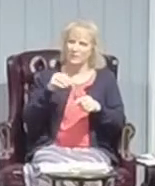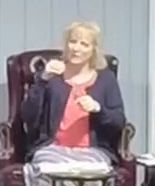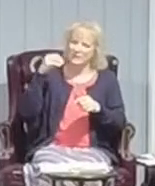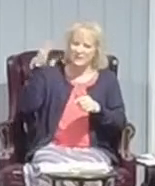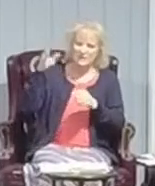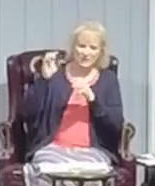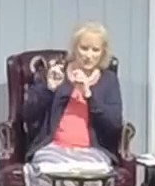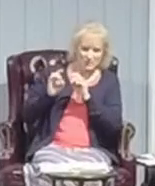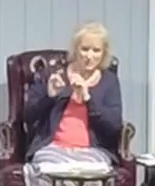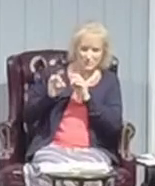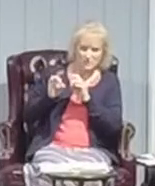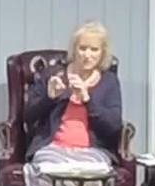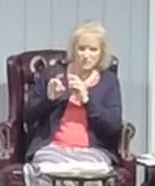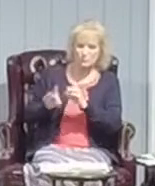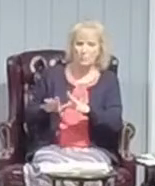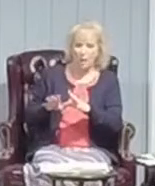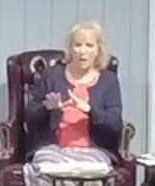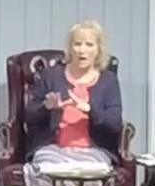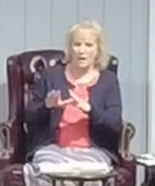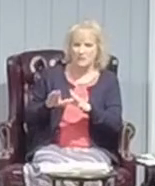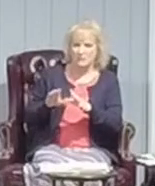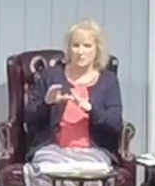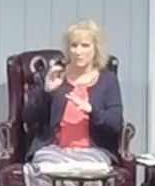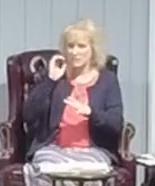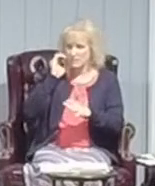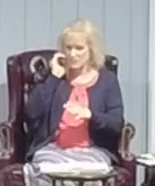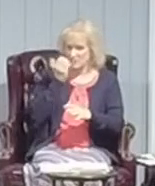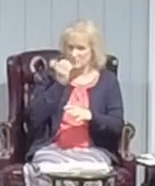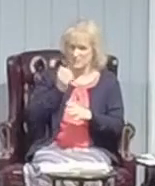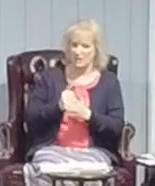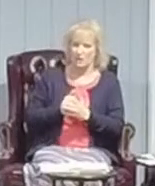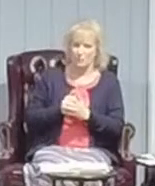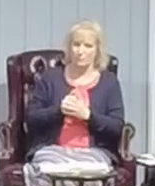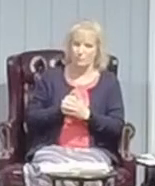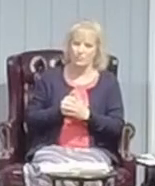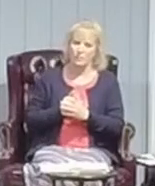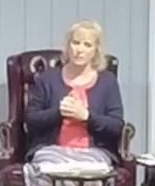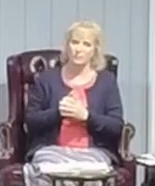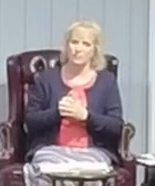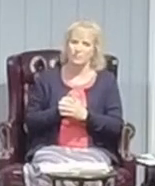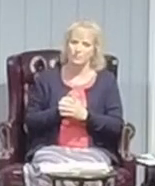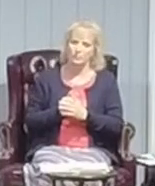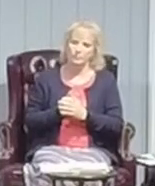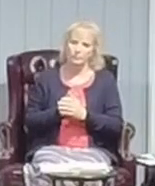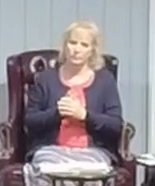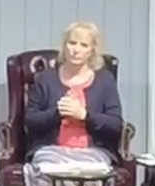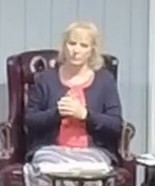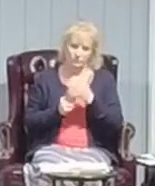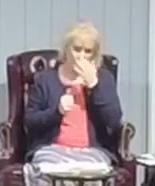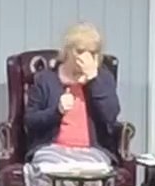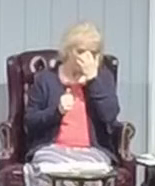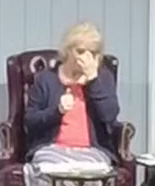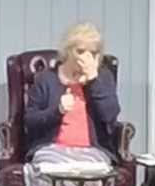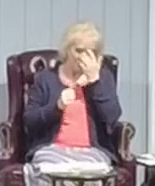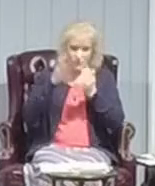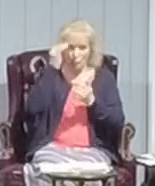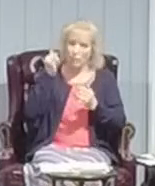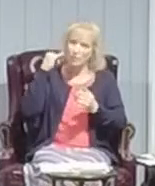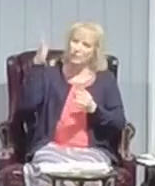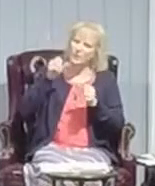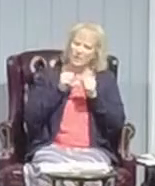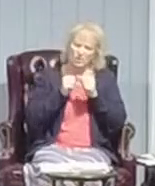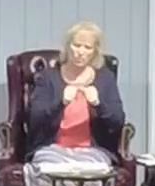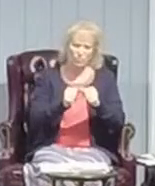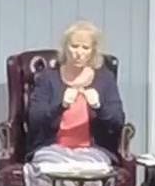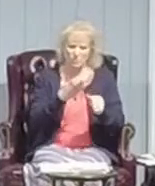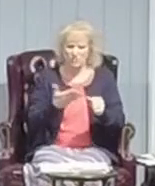we understand that? The Bible says he despised the shame. But why would he endure something so